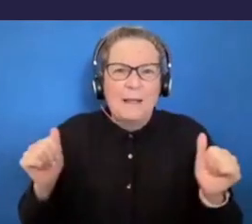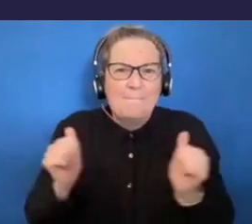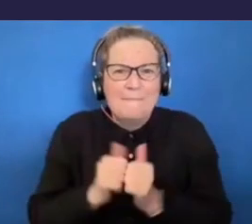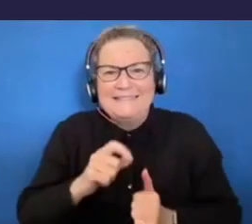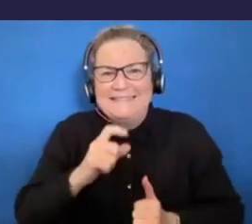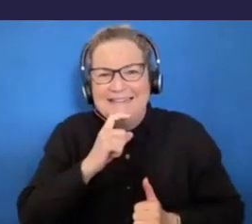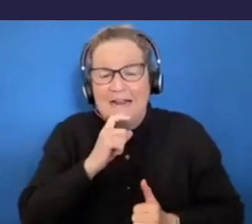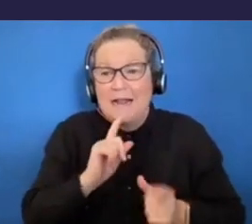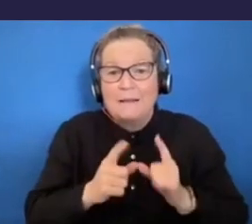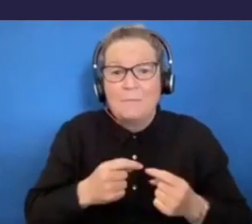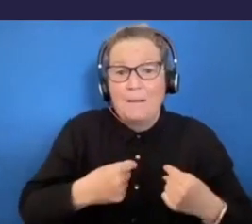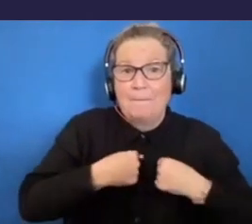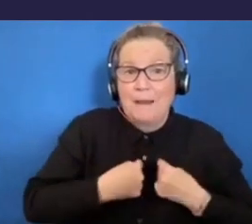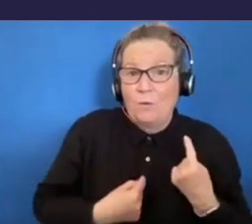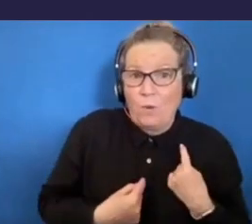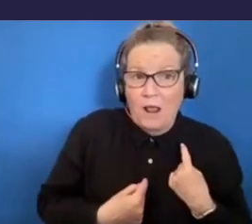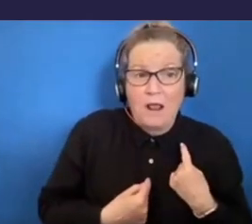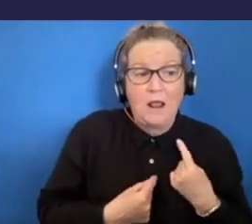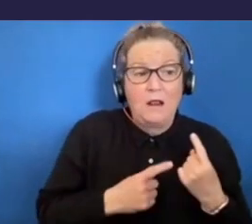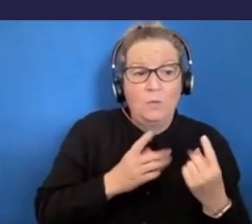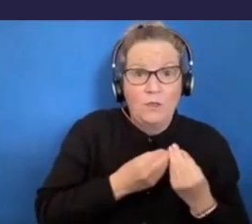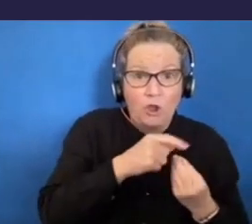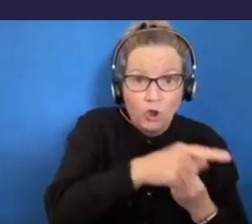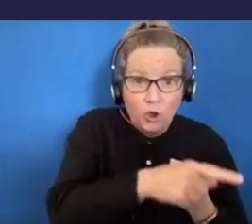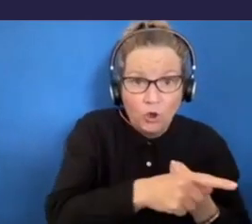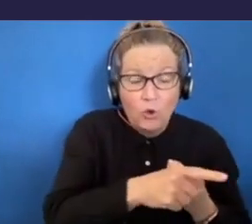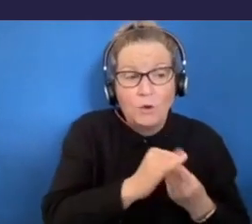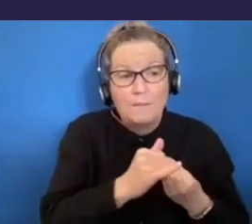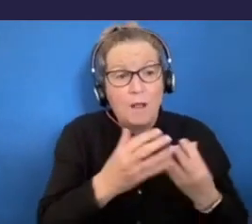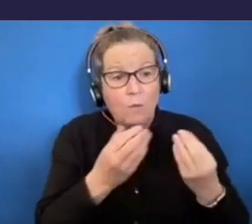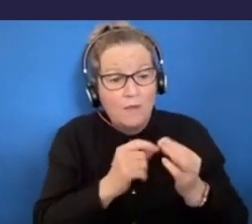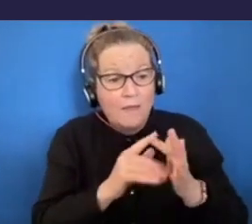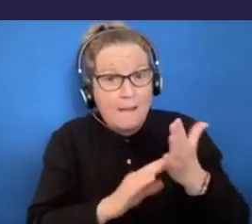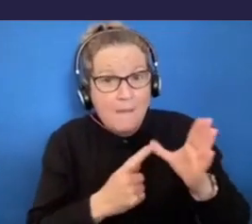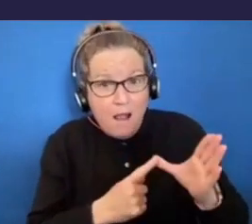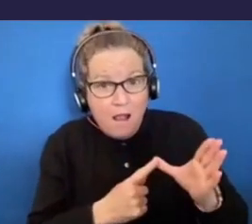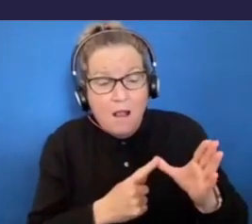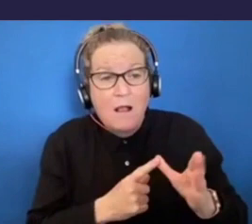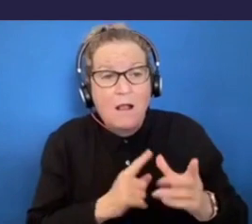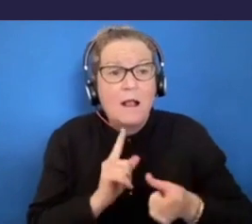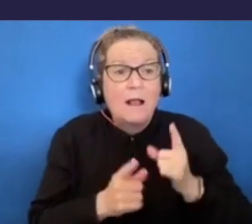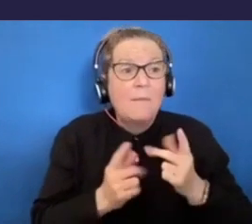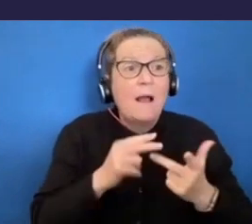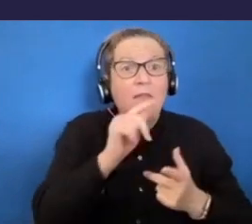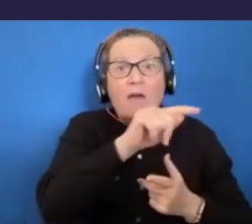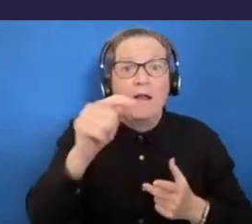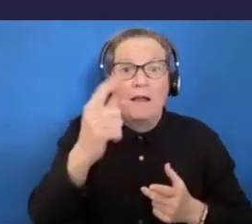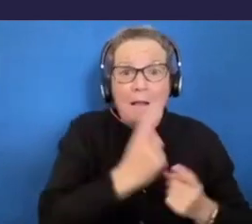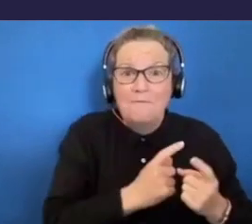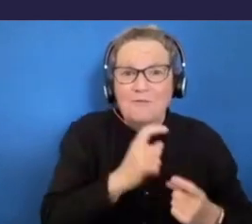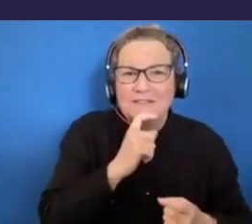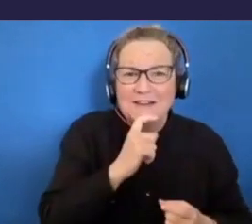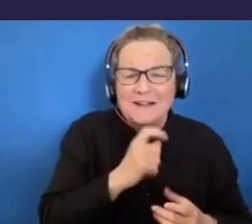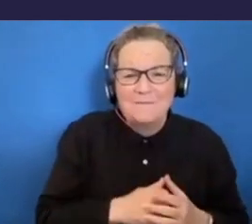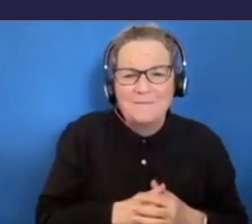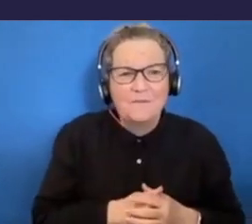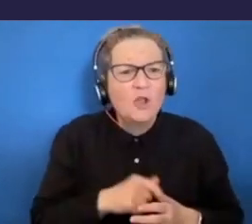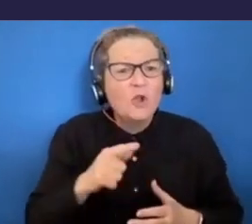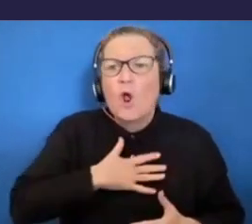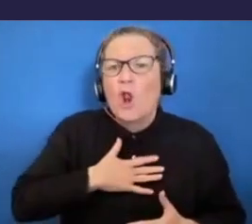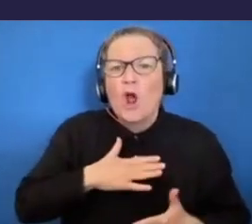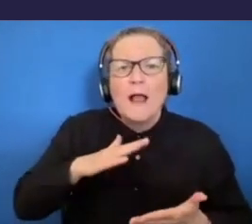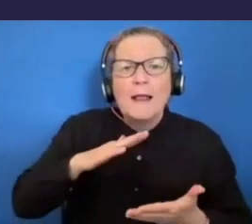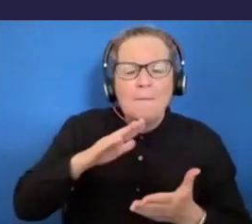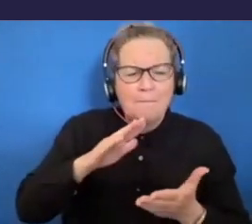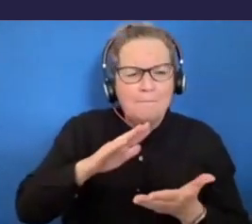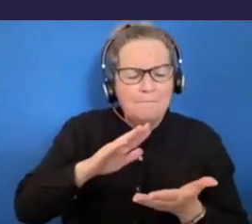me, and sometimes it's Emma, and sometimes it's someone else. Someone else. And pancakes with us? I would love a pancake. Right, do you want to set the table